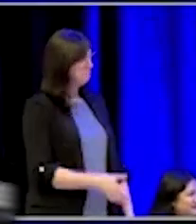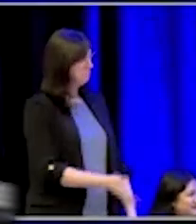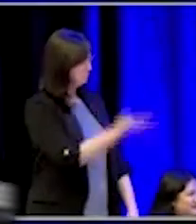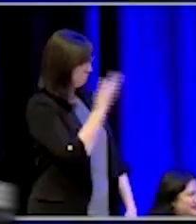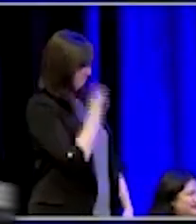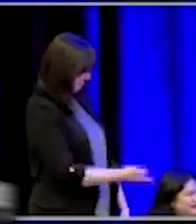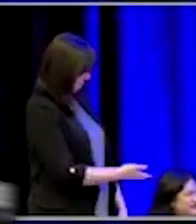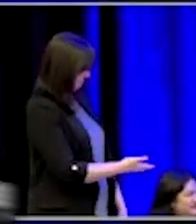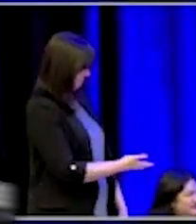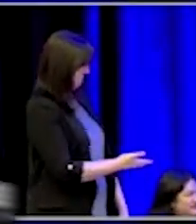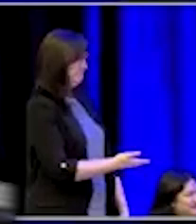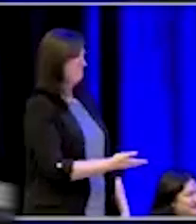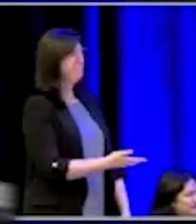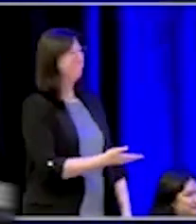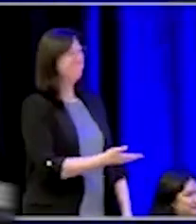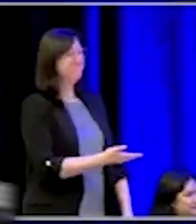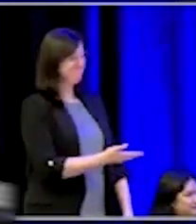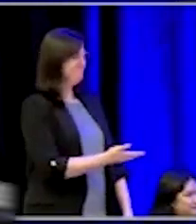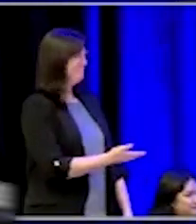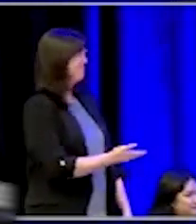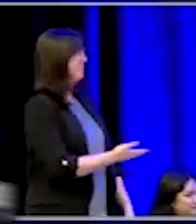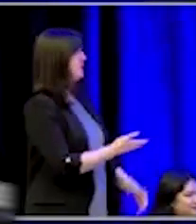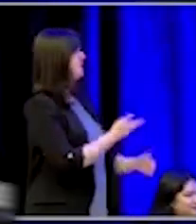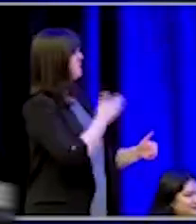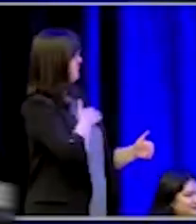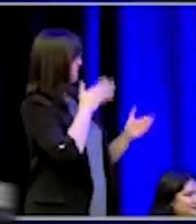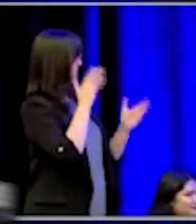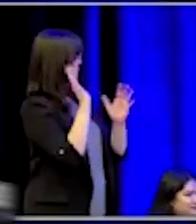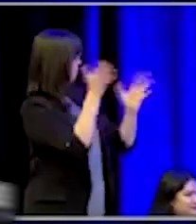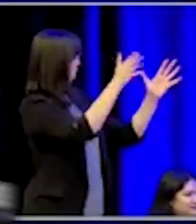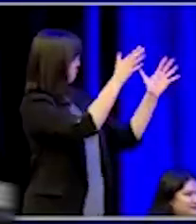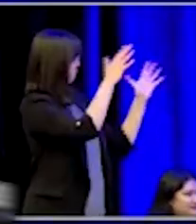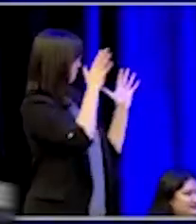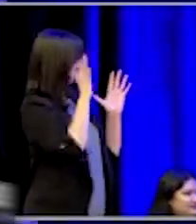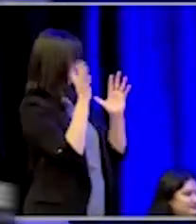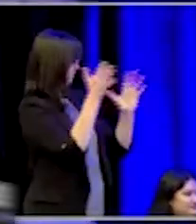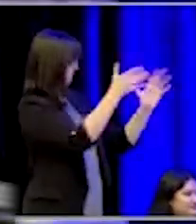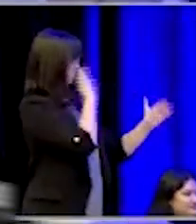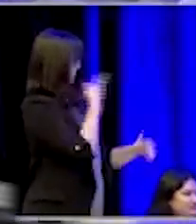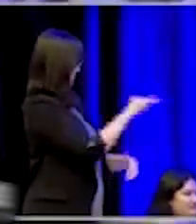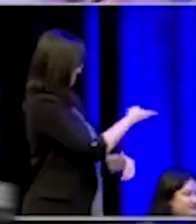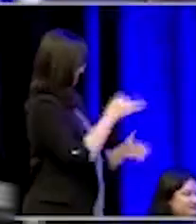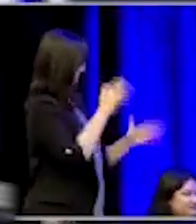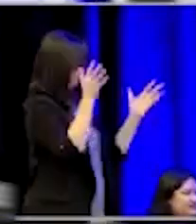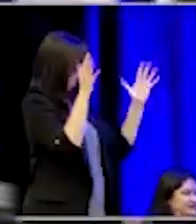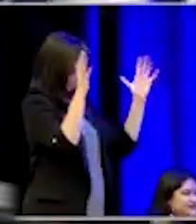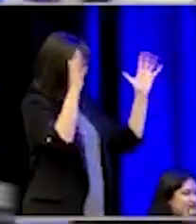much. And so we'll give a big round of applause to the panel.